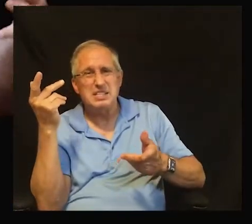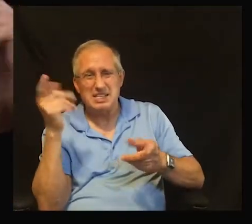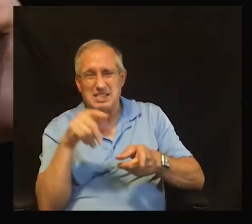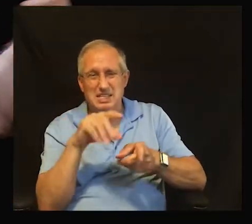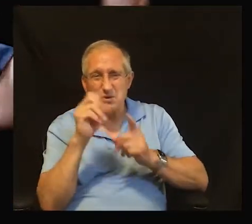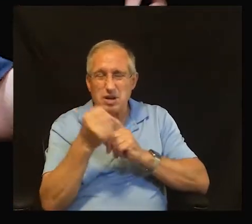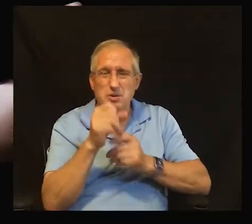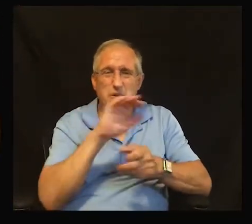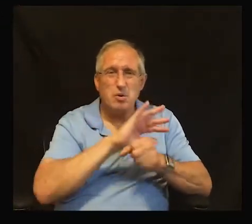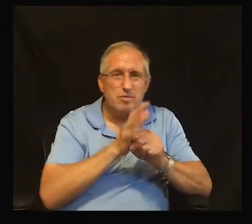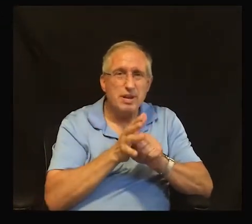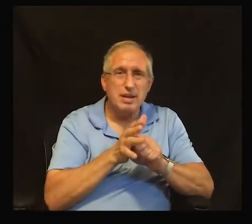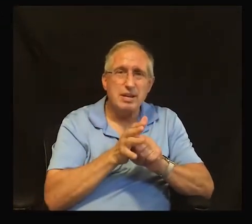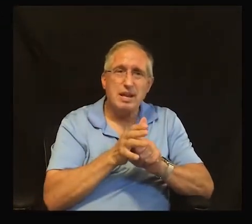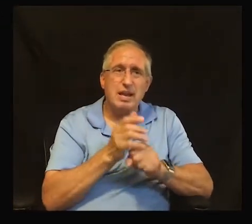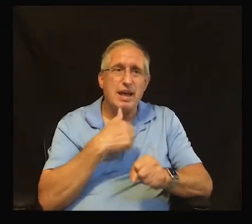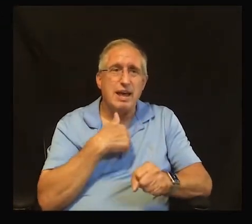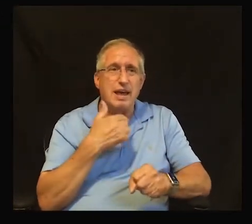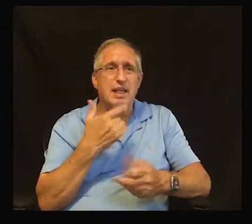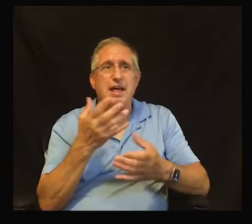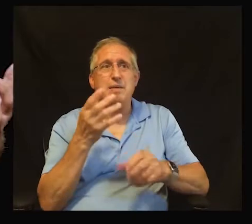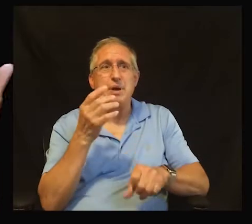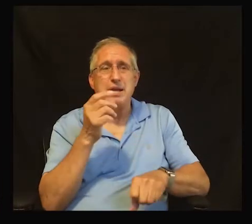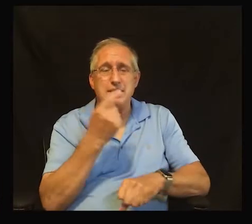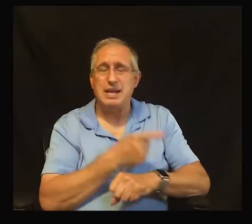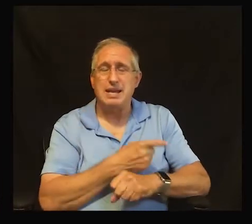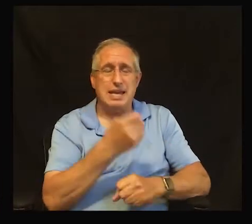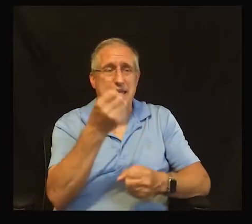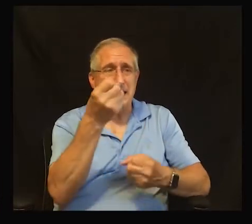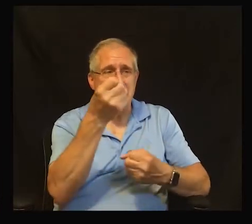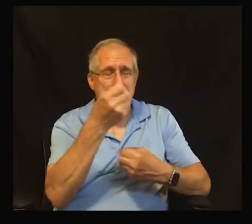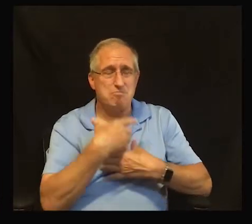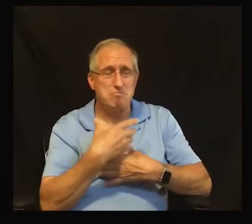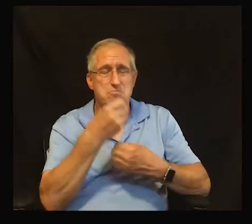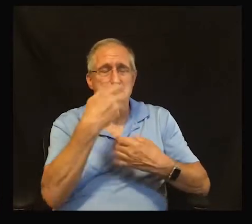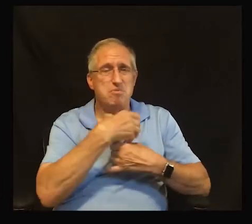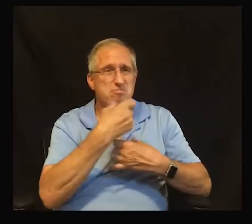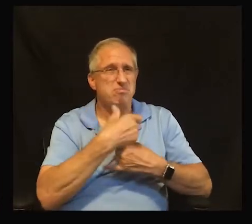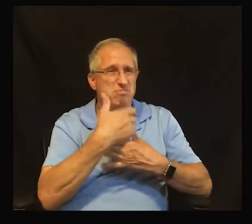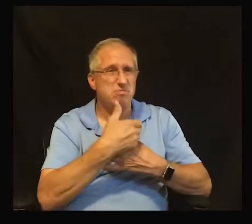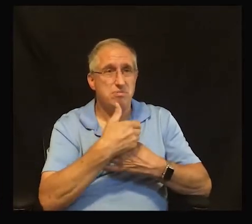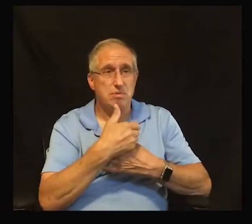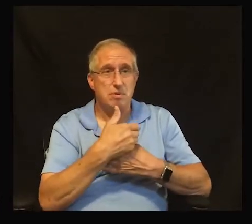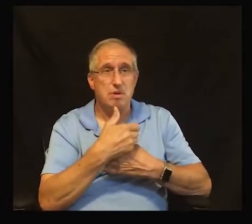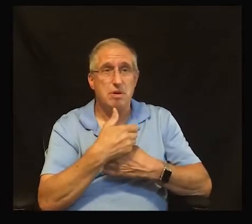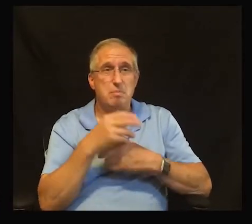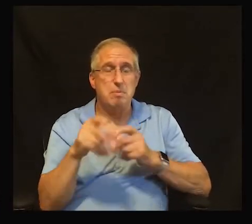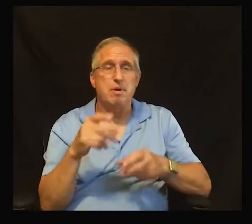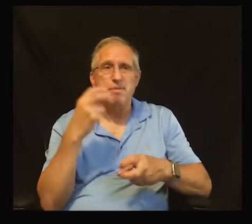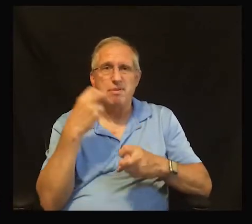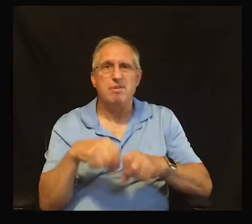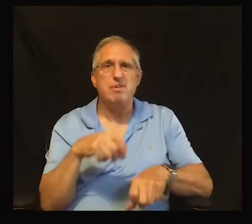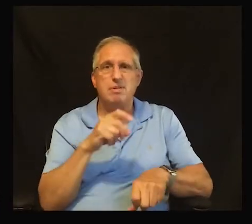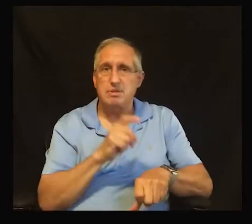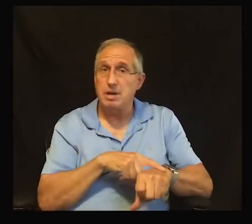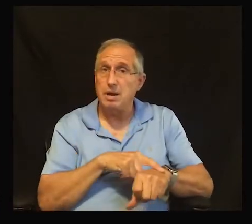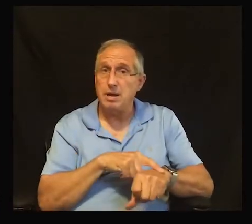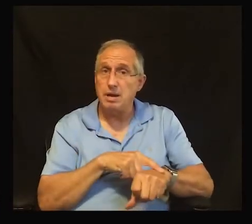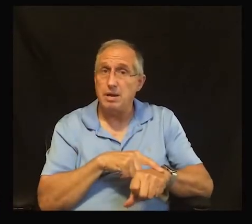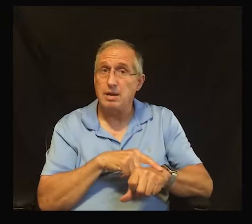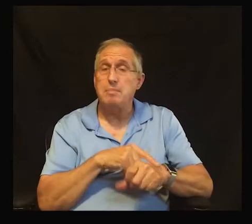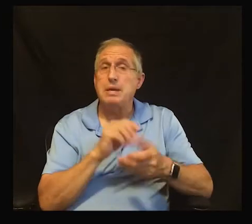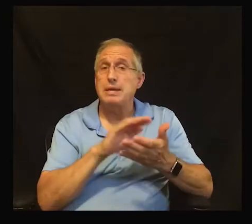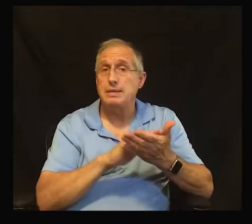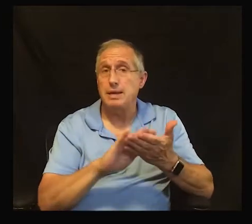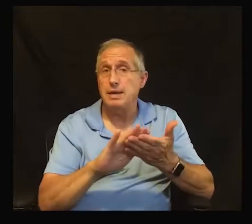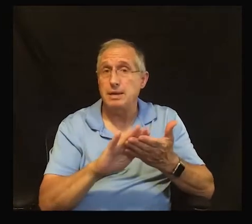politics around this whole thing with COVID-19. She says, I just spend a lot of my day being yelled at on the phone. People are having a hard